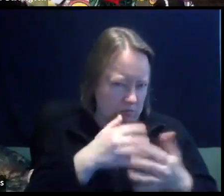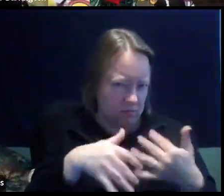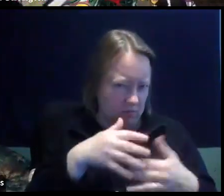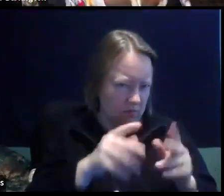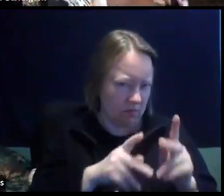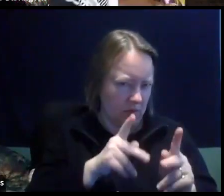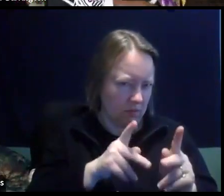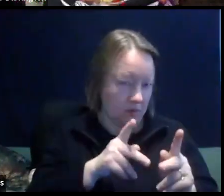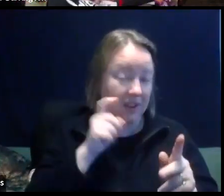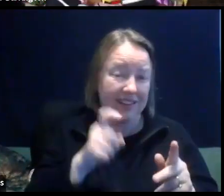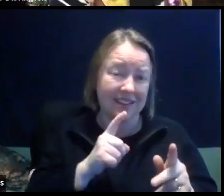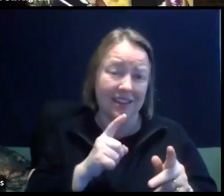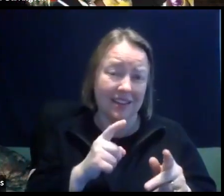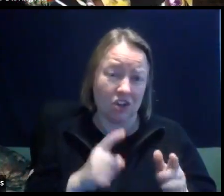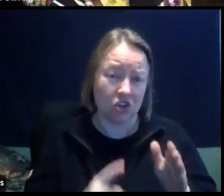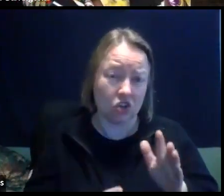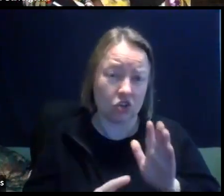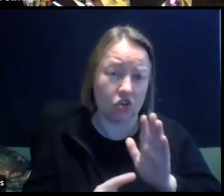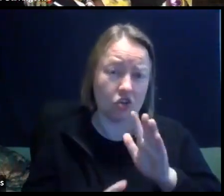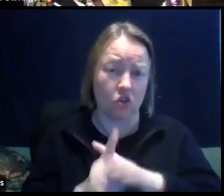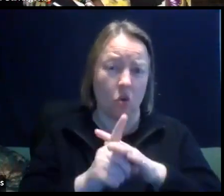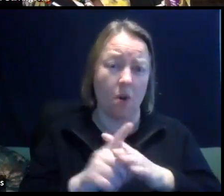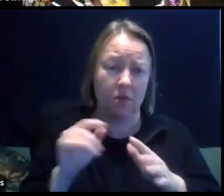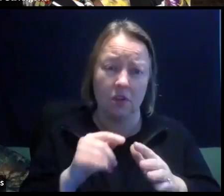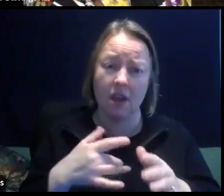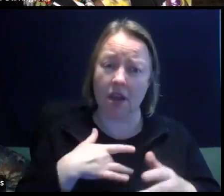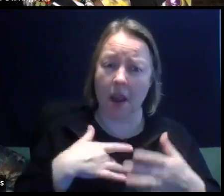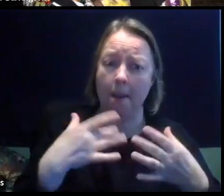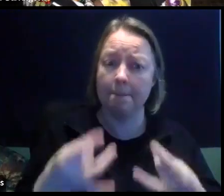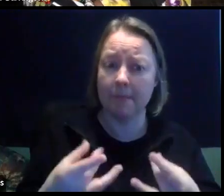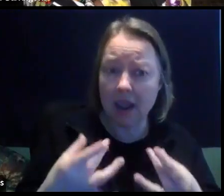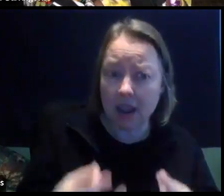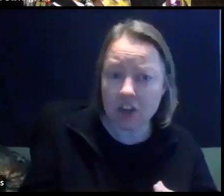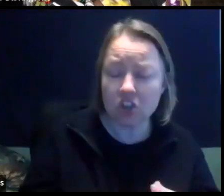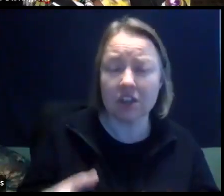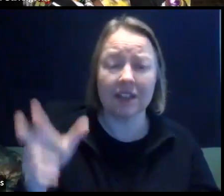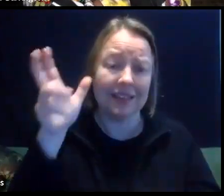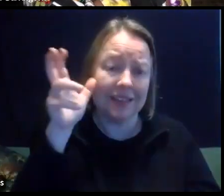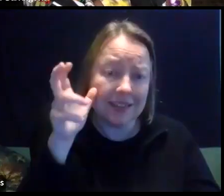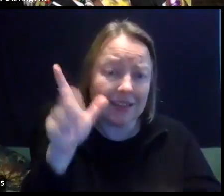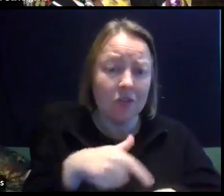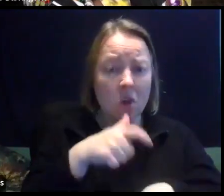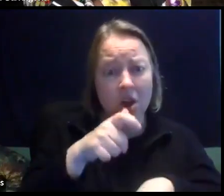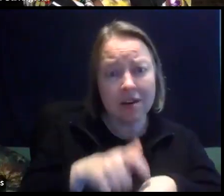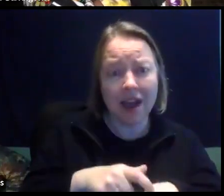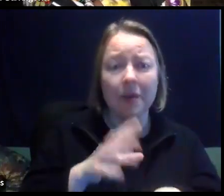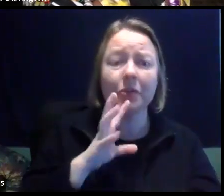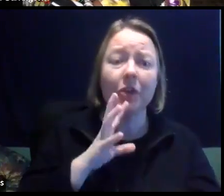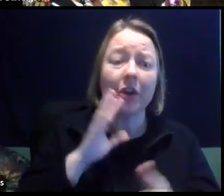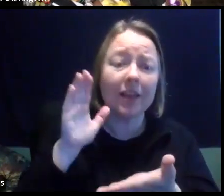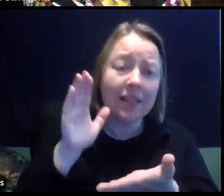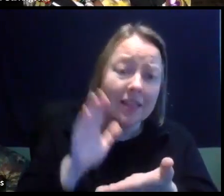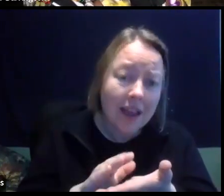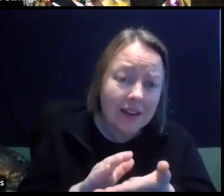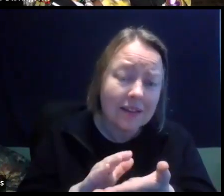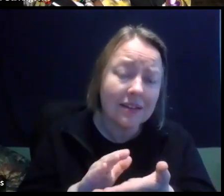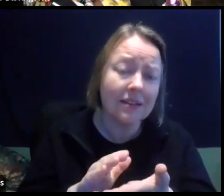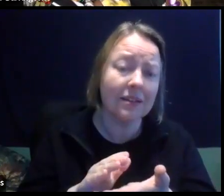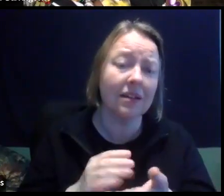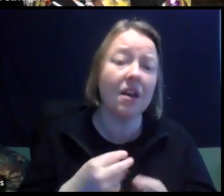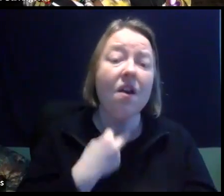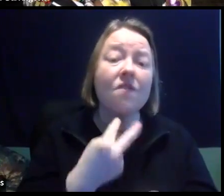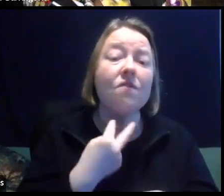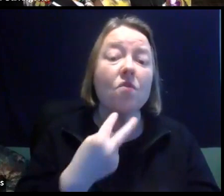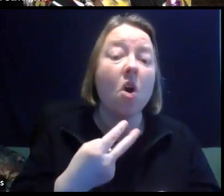increased compassion, understanding, listening longer, talking less, lowering your